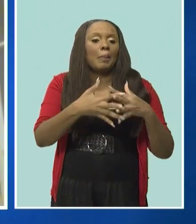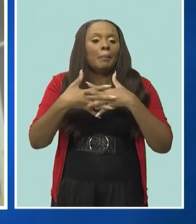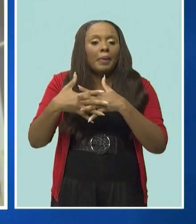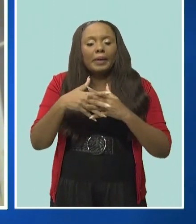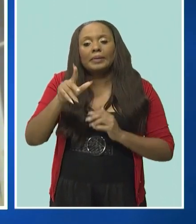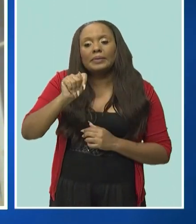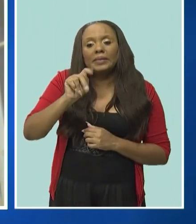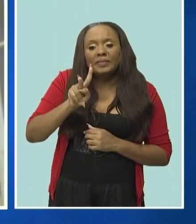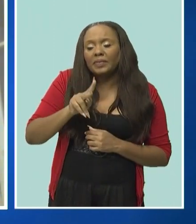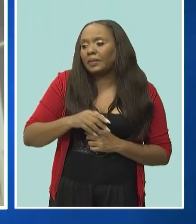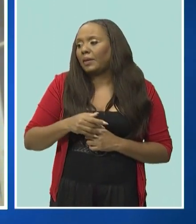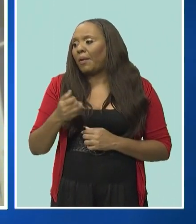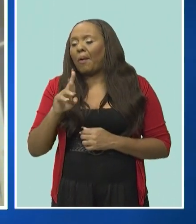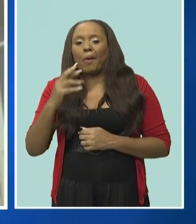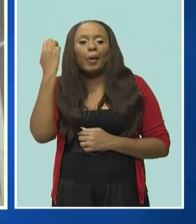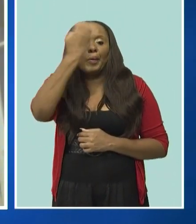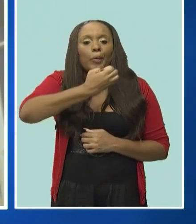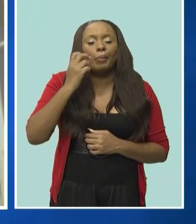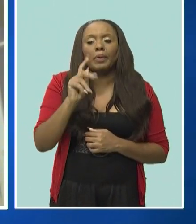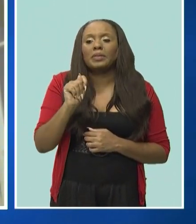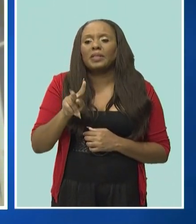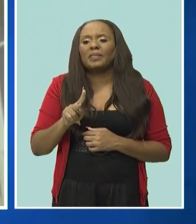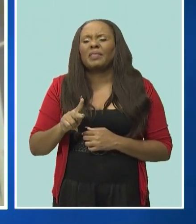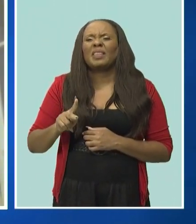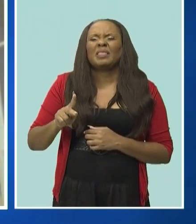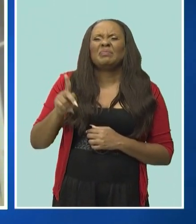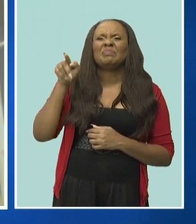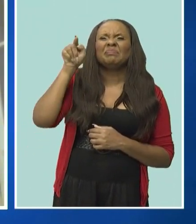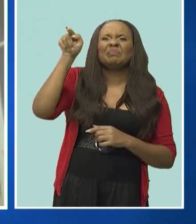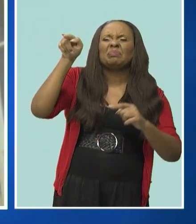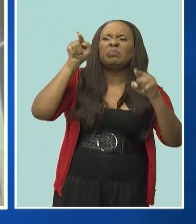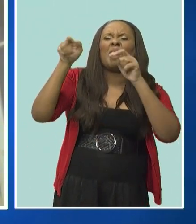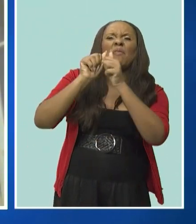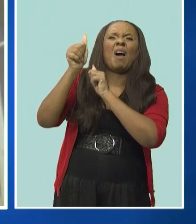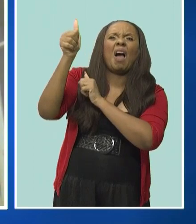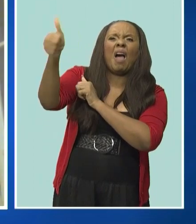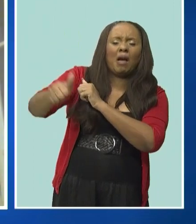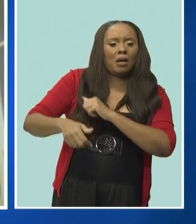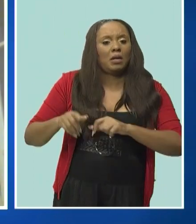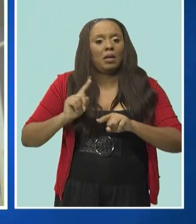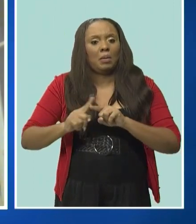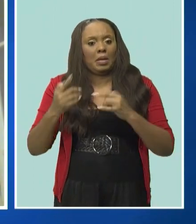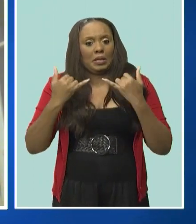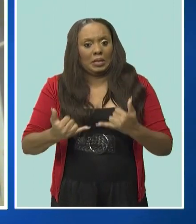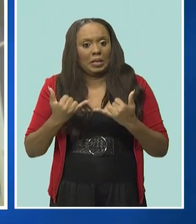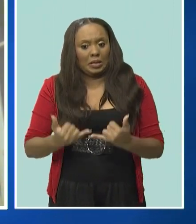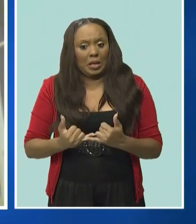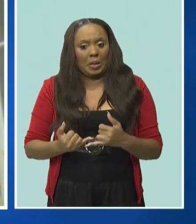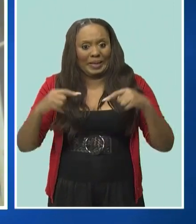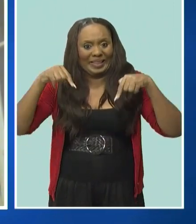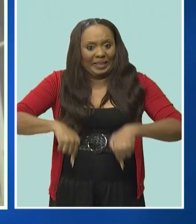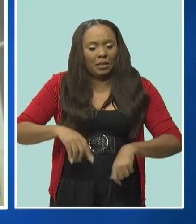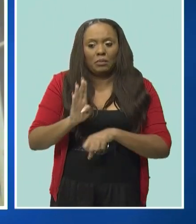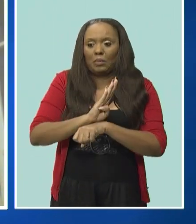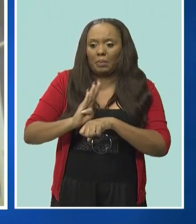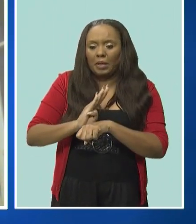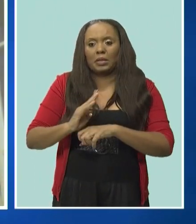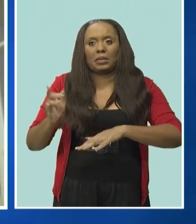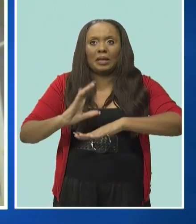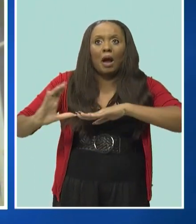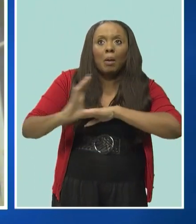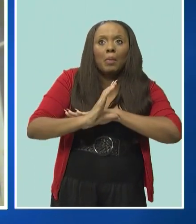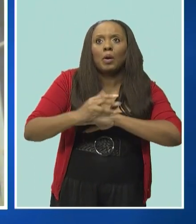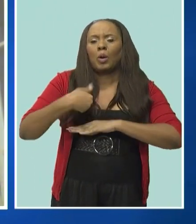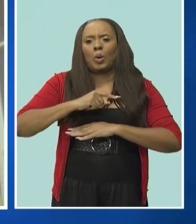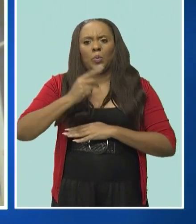even European TV. But as we look at our region and our region's press, we see from large conglomerates